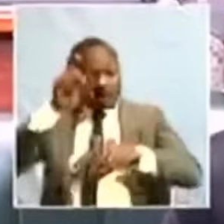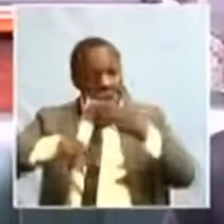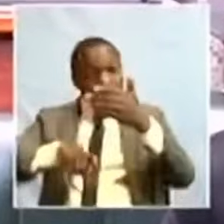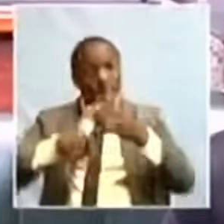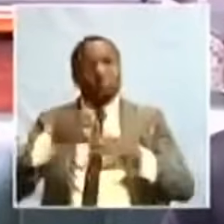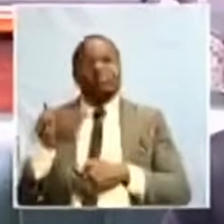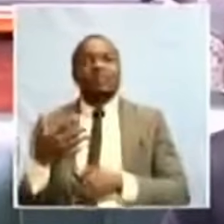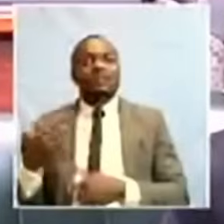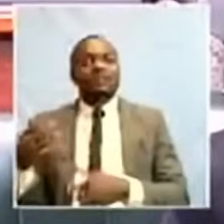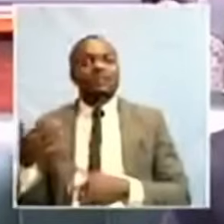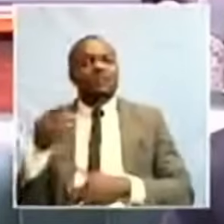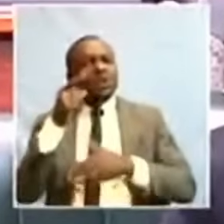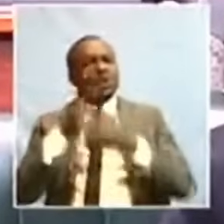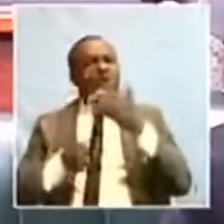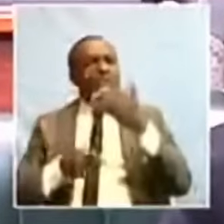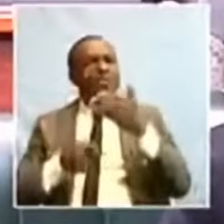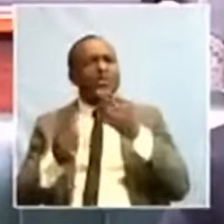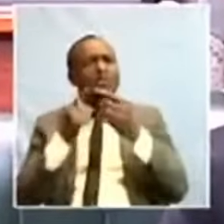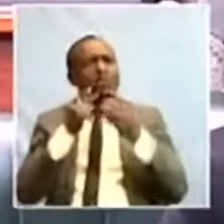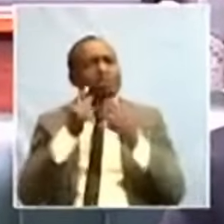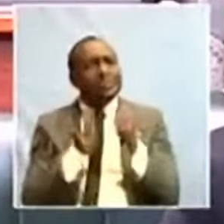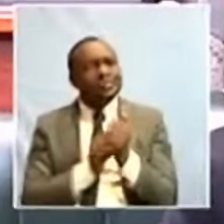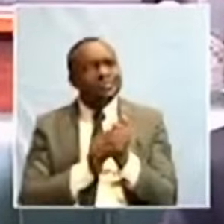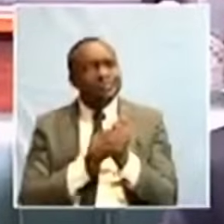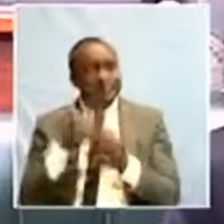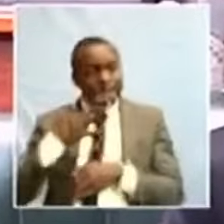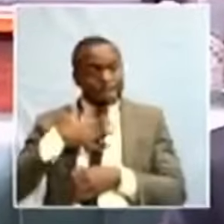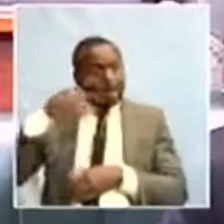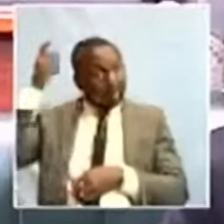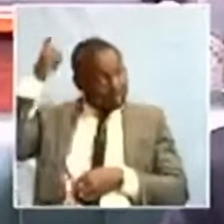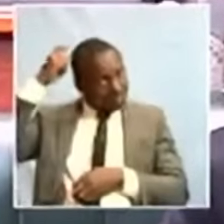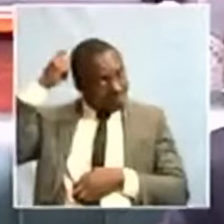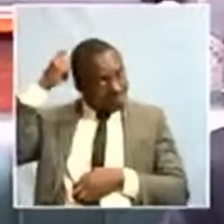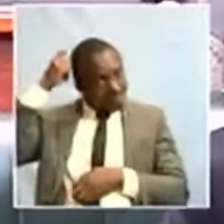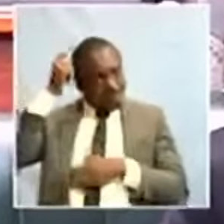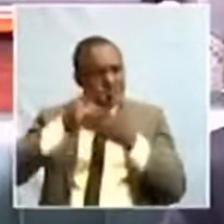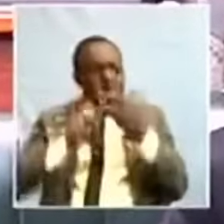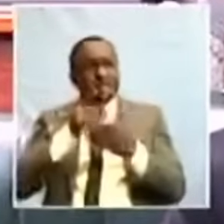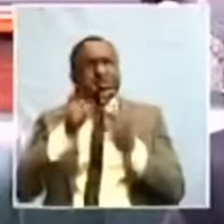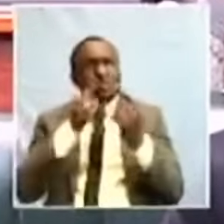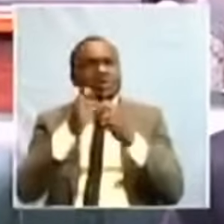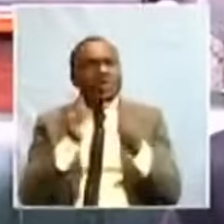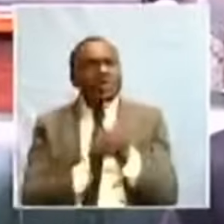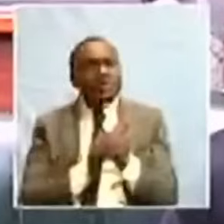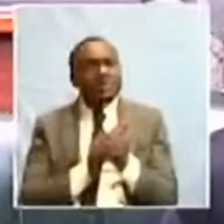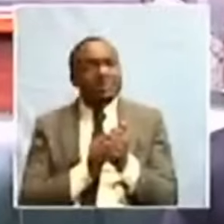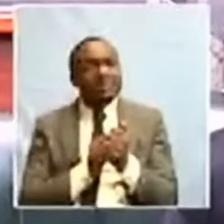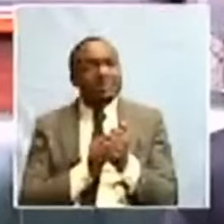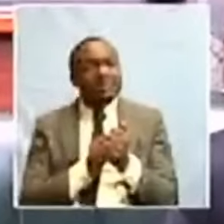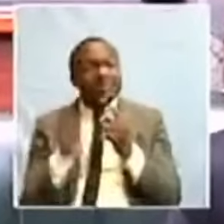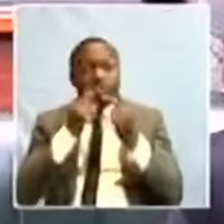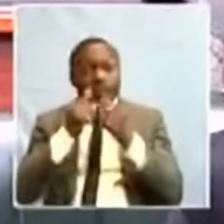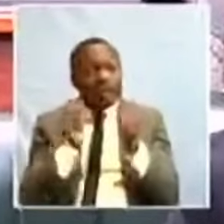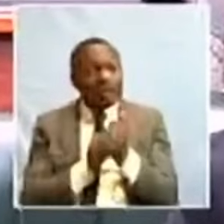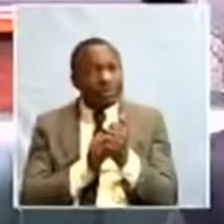living, what is it that we are talking about? In my mind, then I start saying, what are you talking about when you